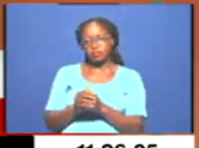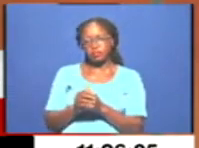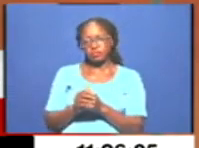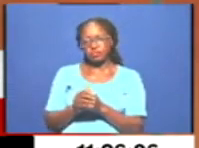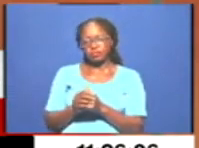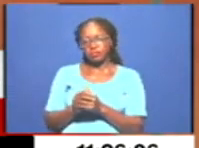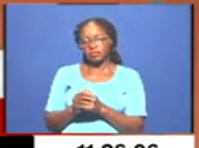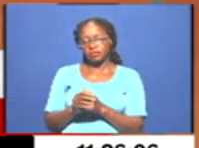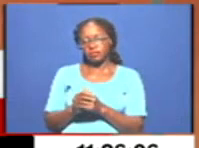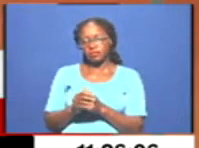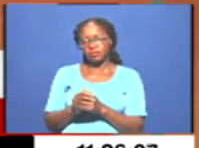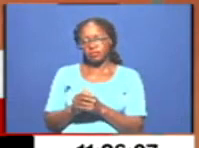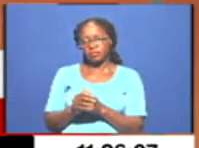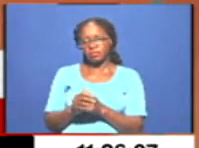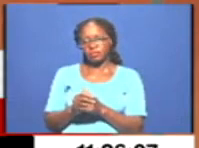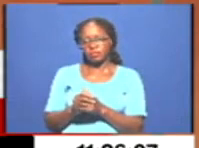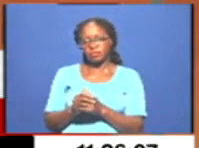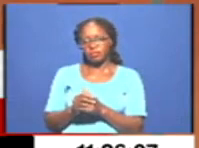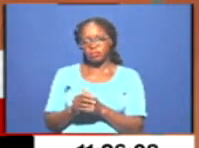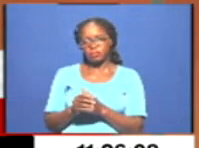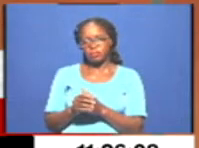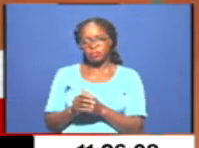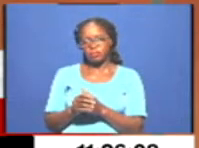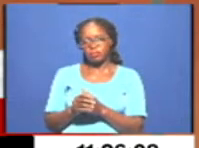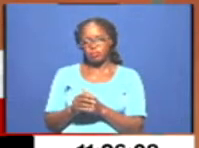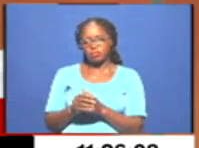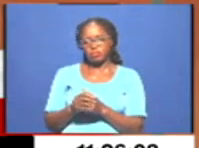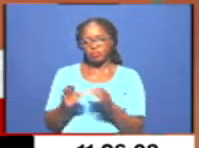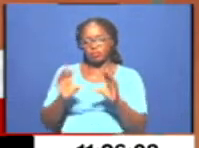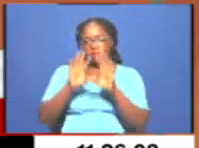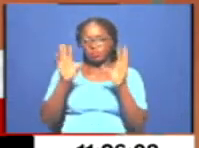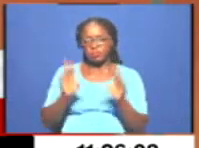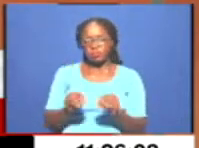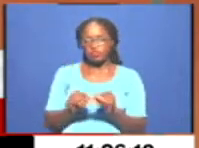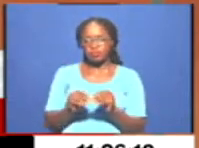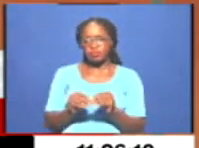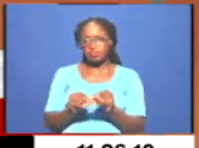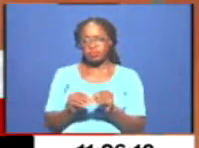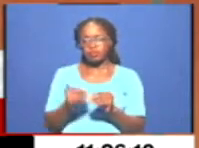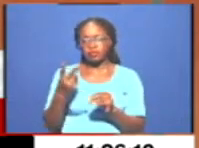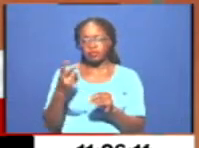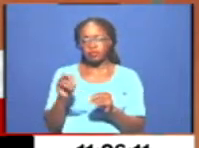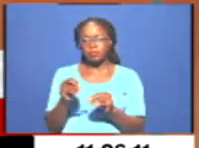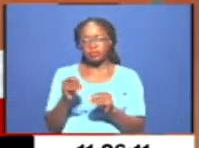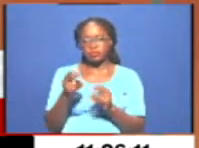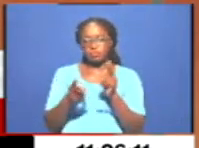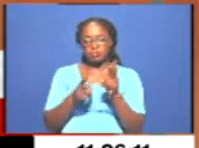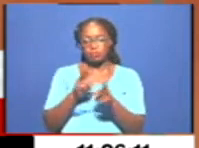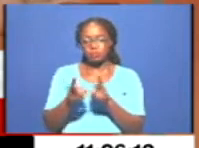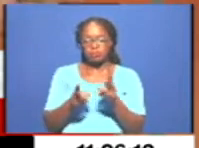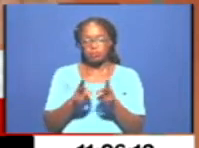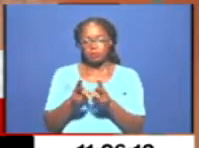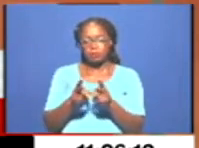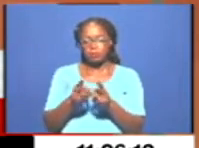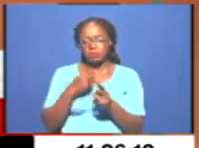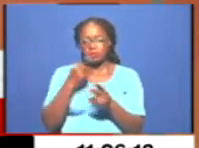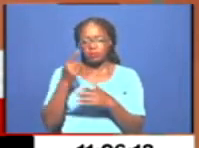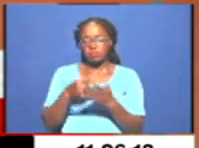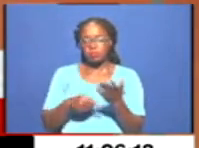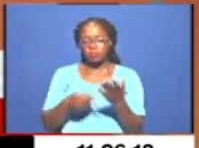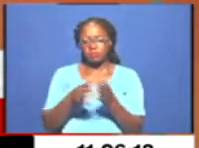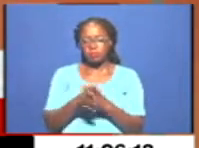But overall, for the outlook for 2022, what do you see? What is